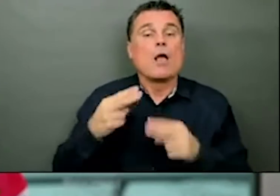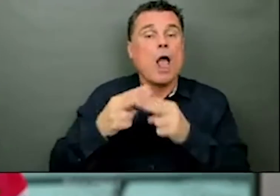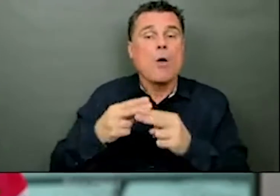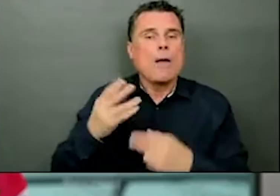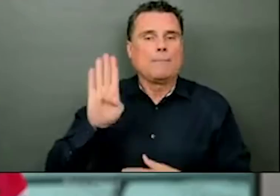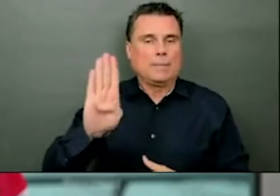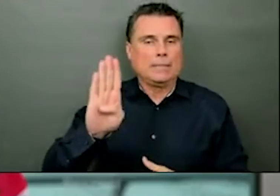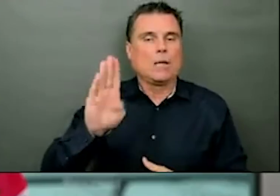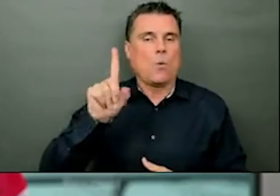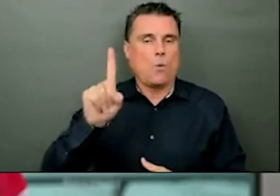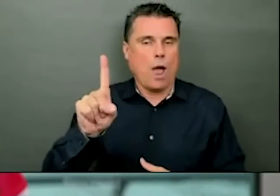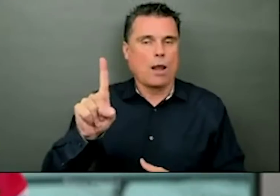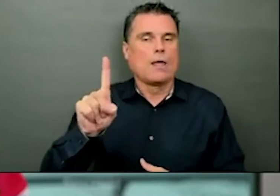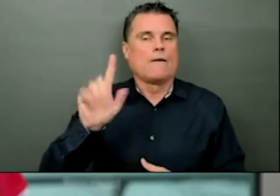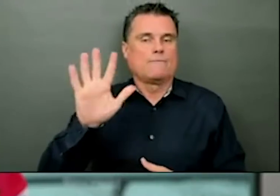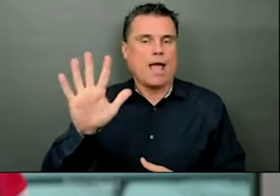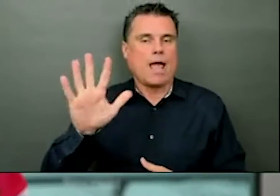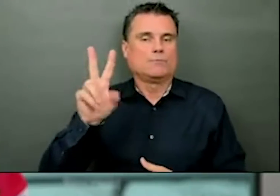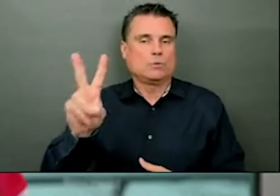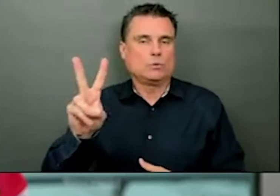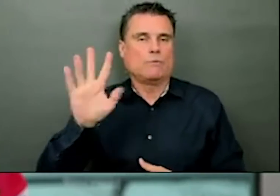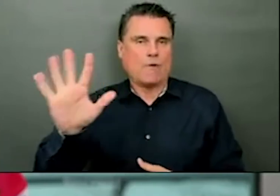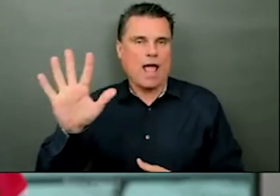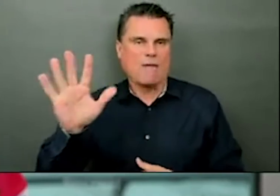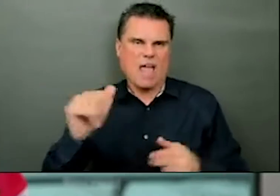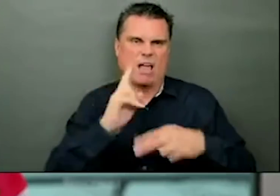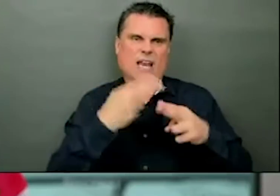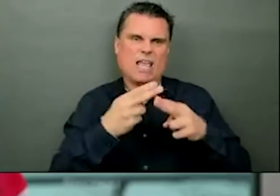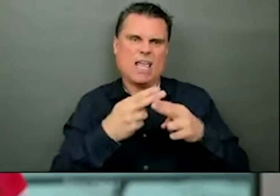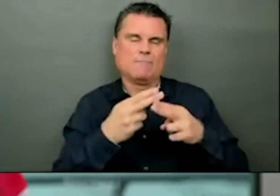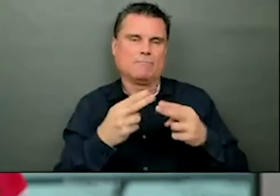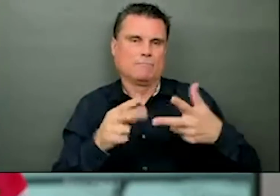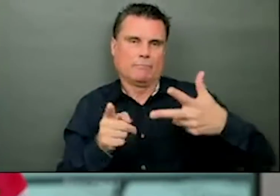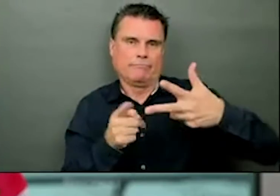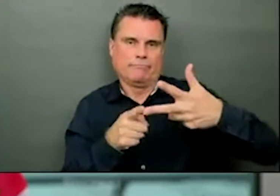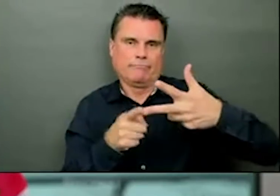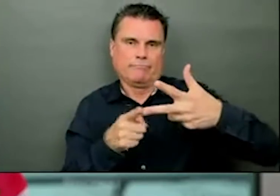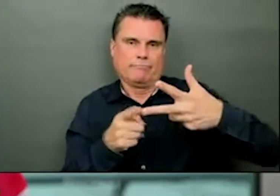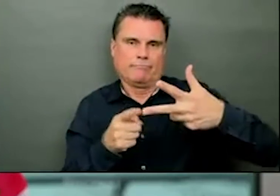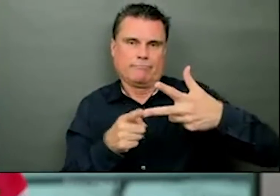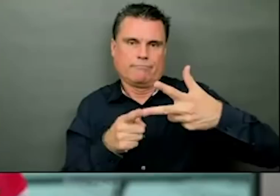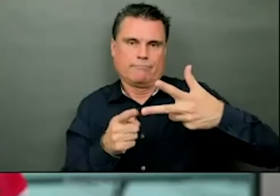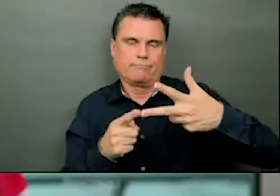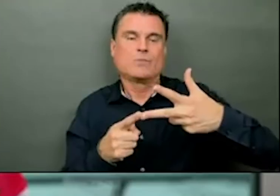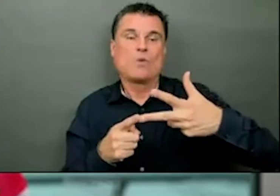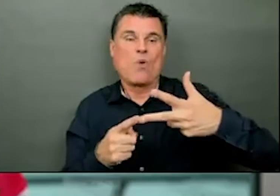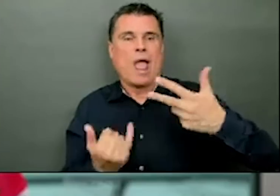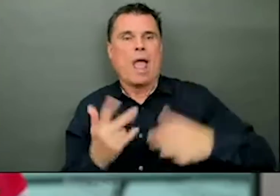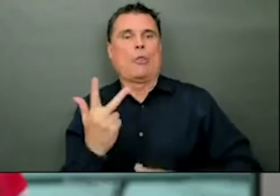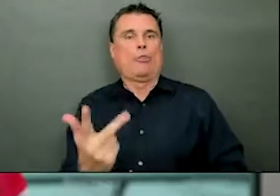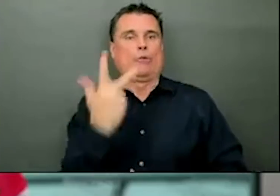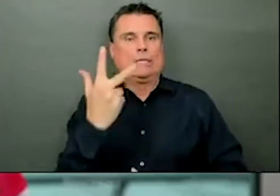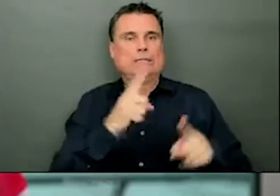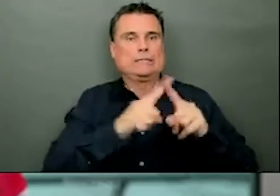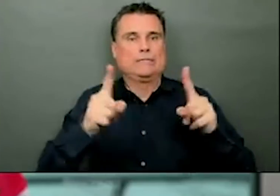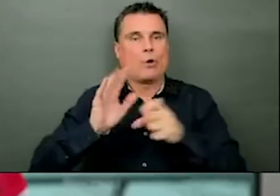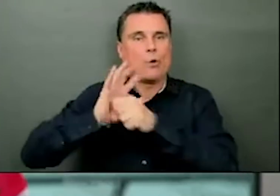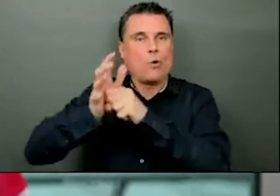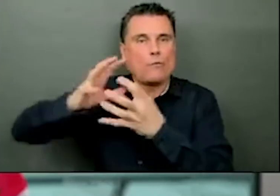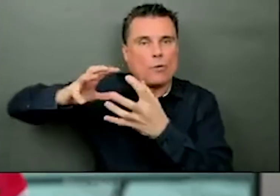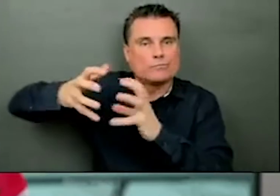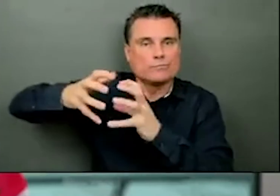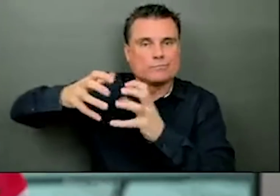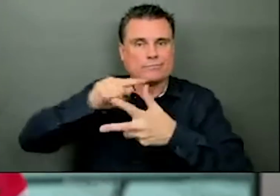clear yet whether this variant also has increased transmissibility or causes more severe illness,